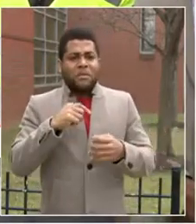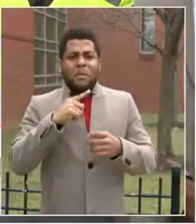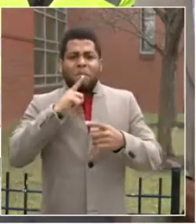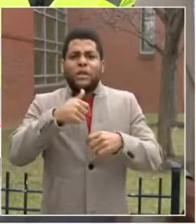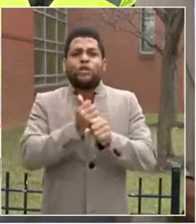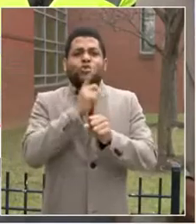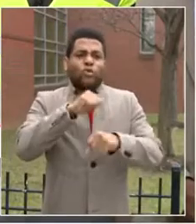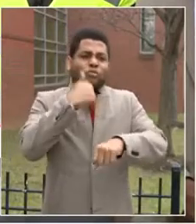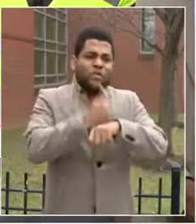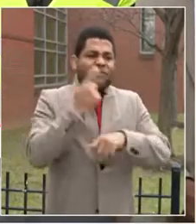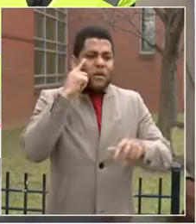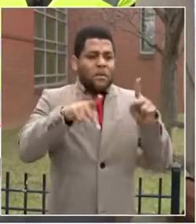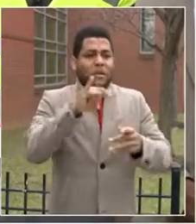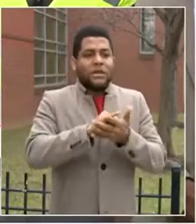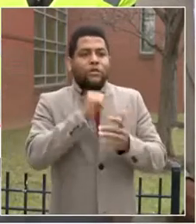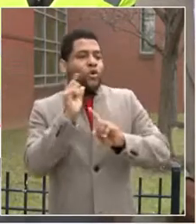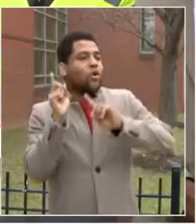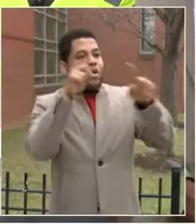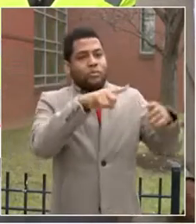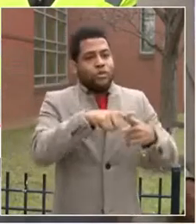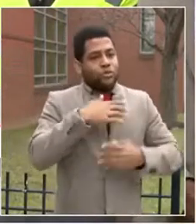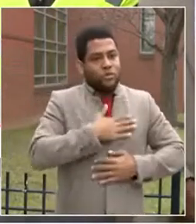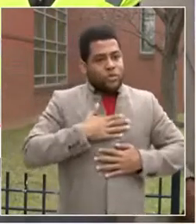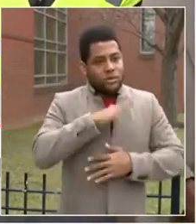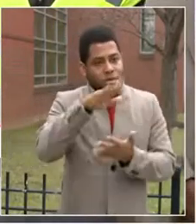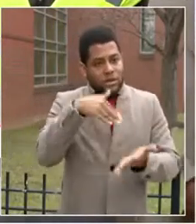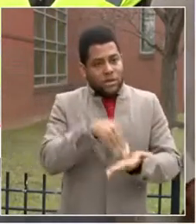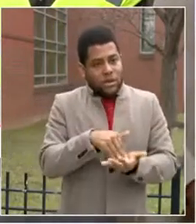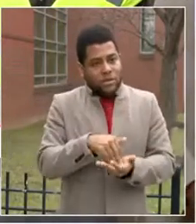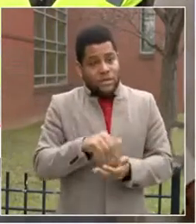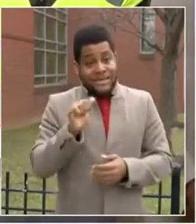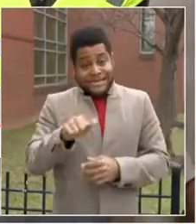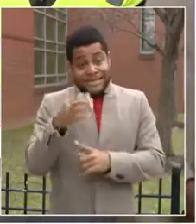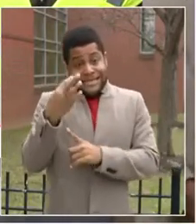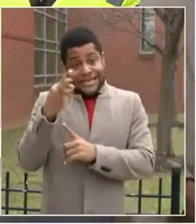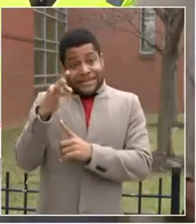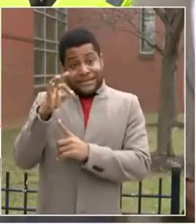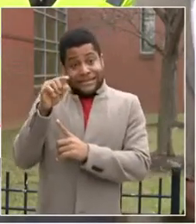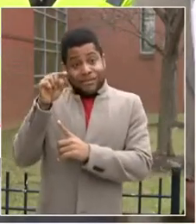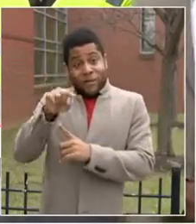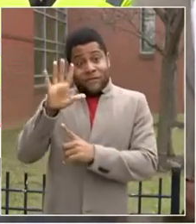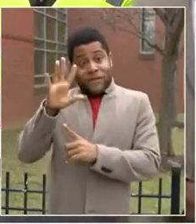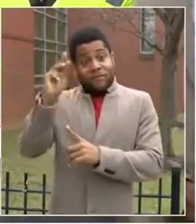$19.5 billion balanced budget that's focused on how we